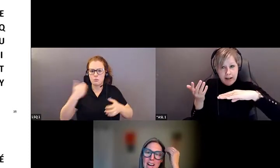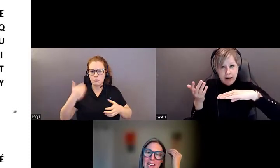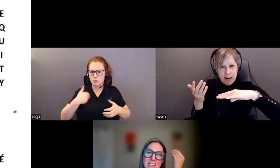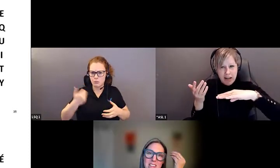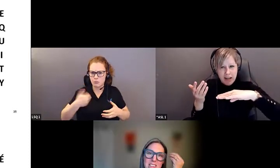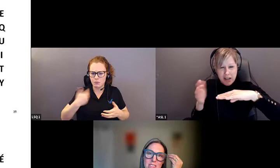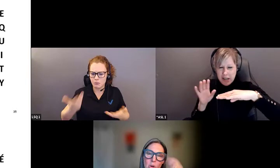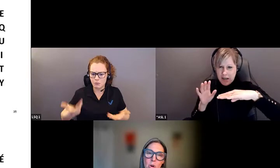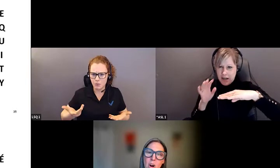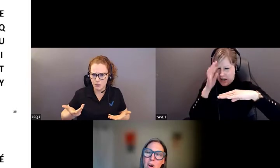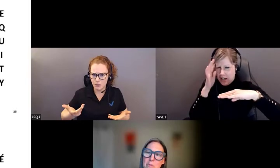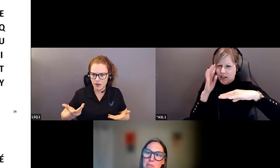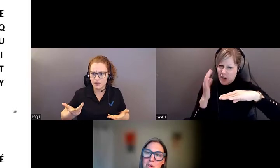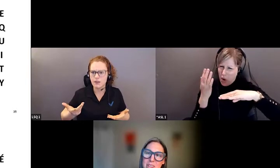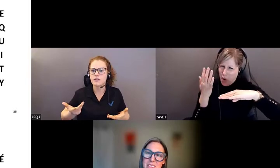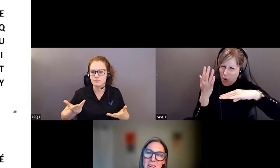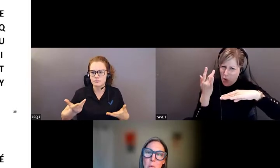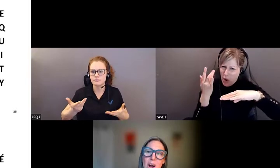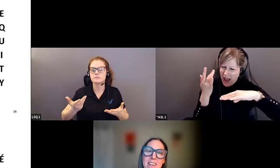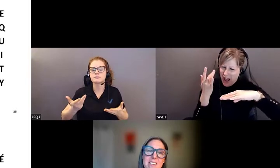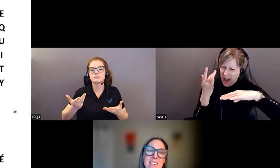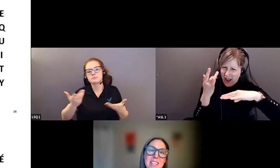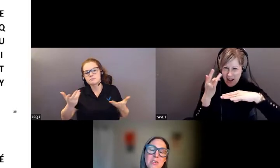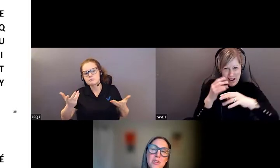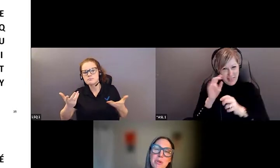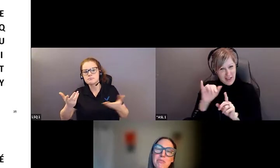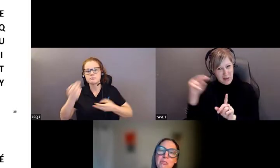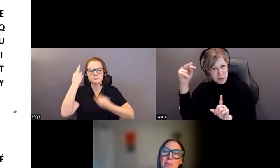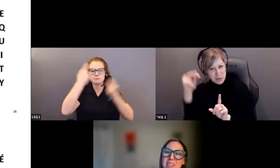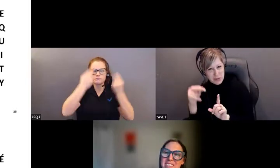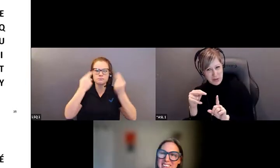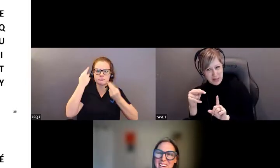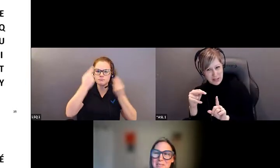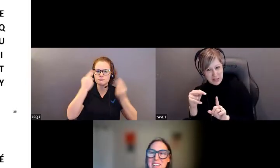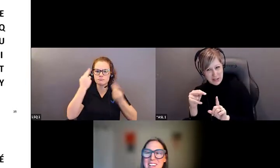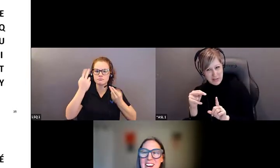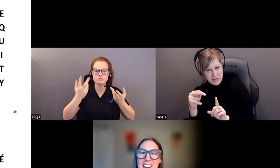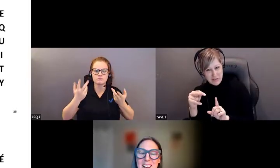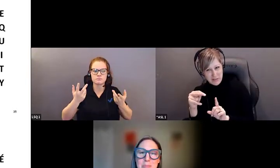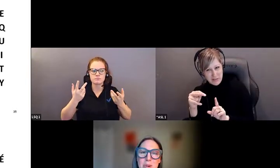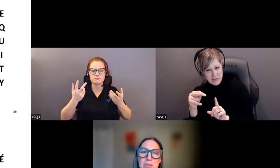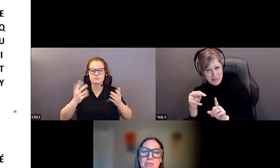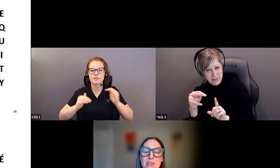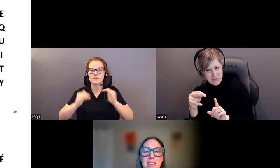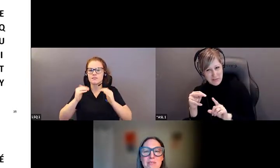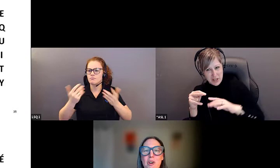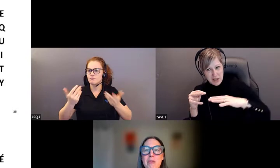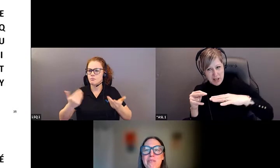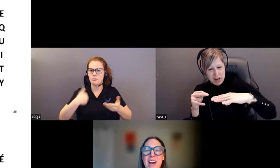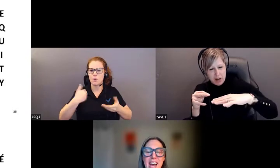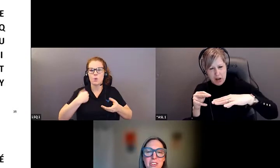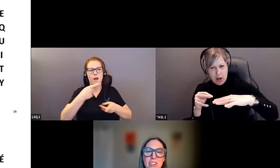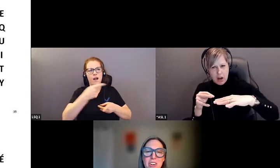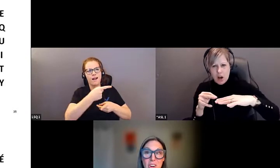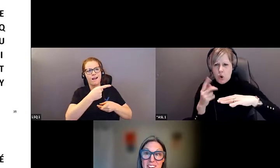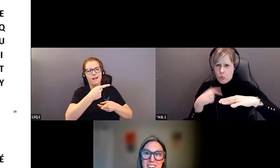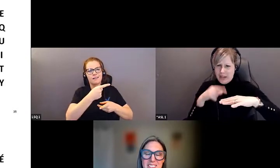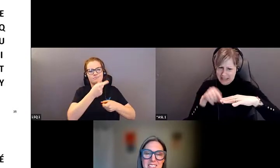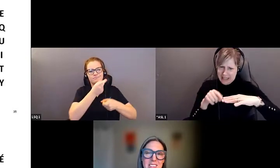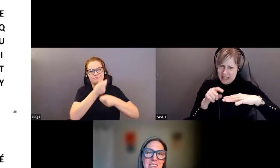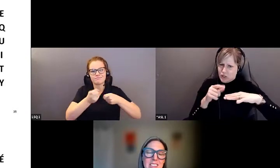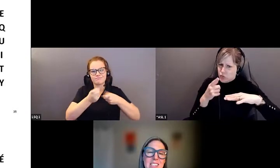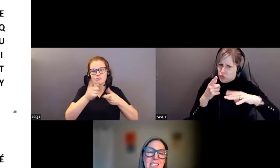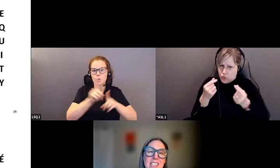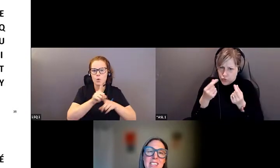Why? Why is this so harmful? Why does this lead to the performance of EDI as opposed to transformative action on